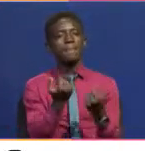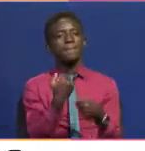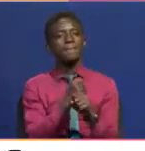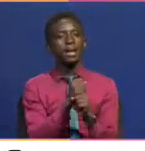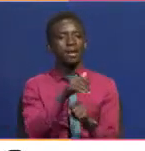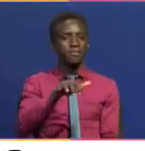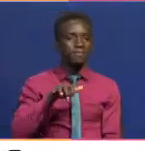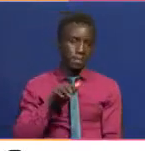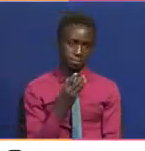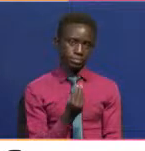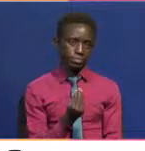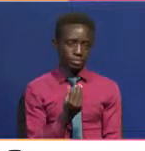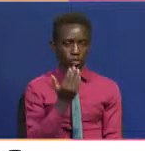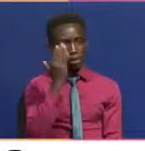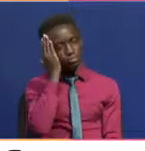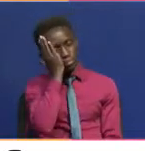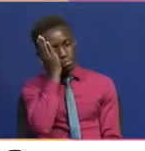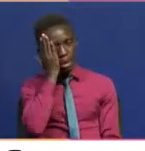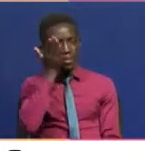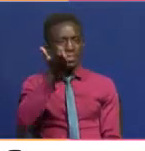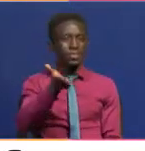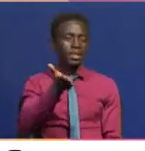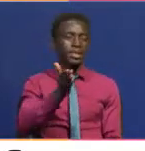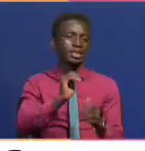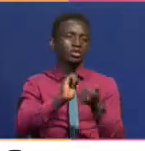have accommodation at the Stadium Hotel there.